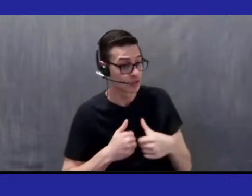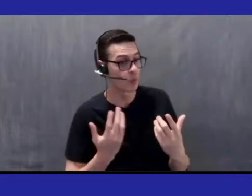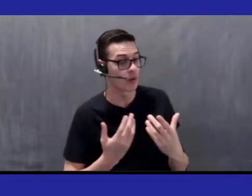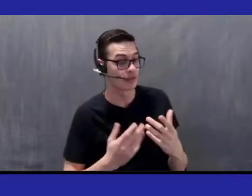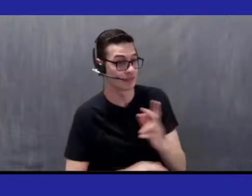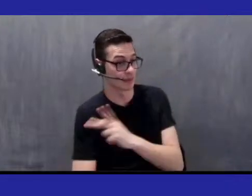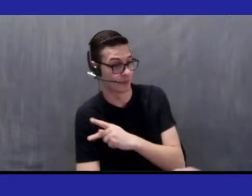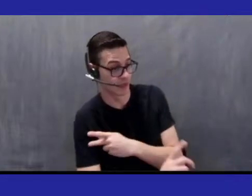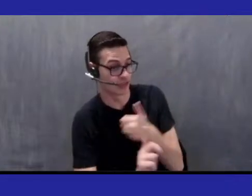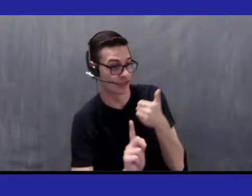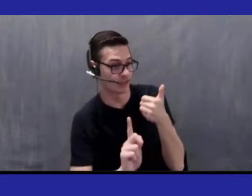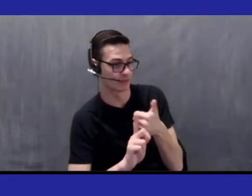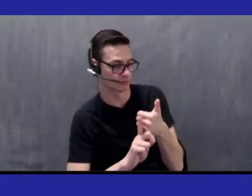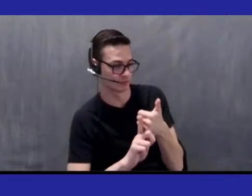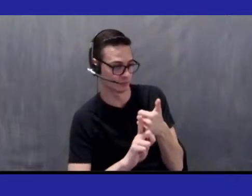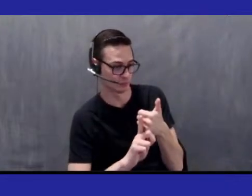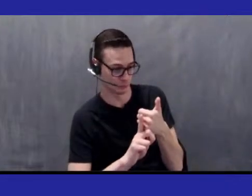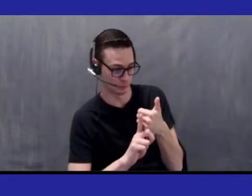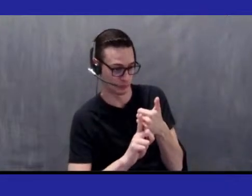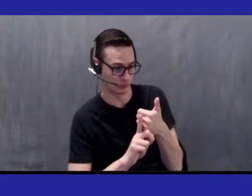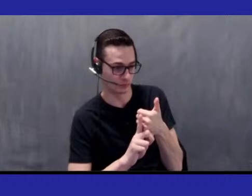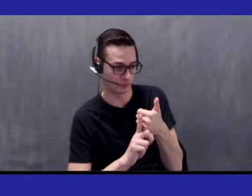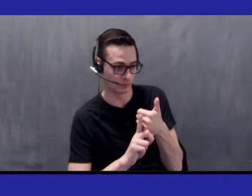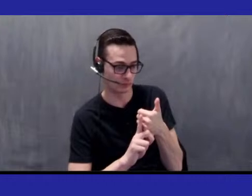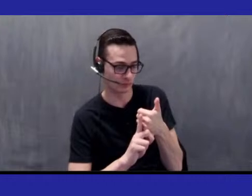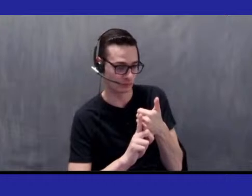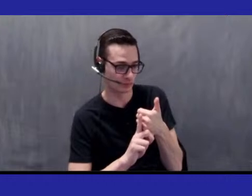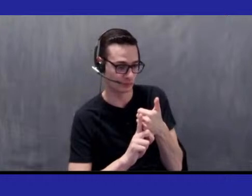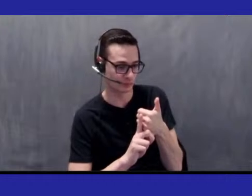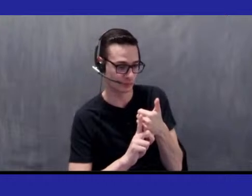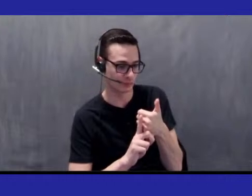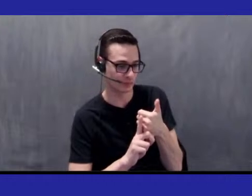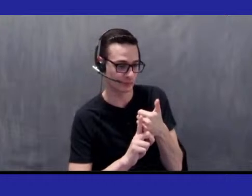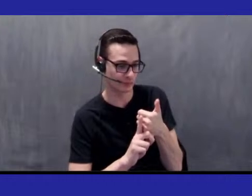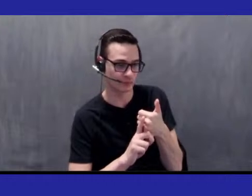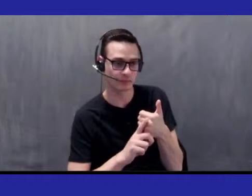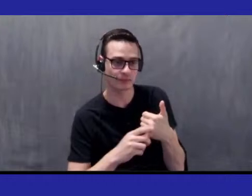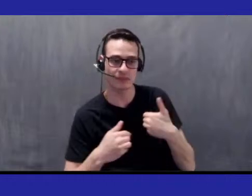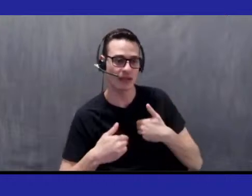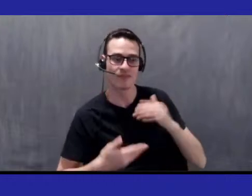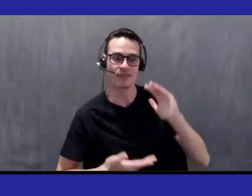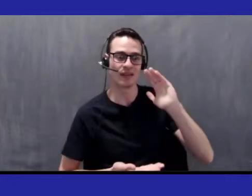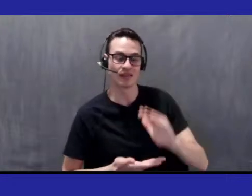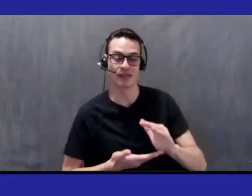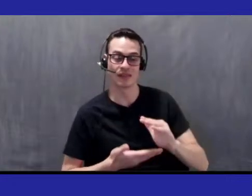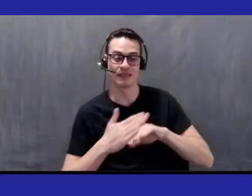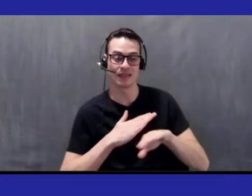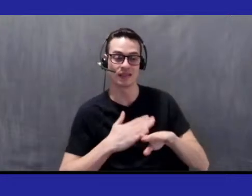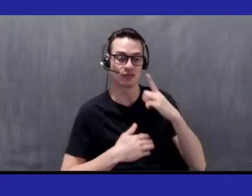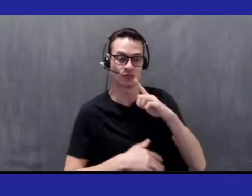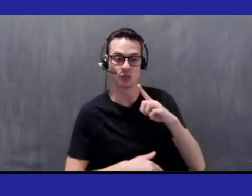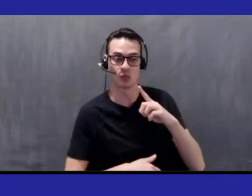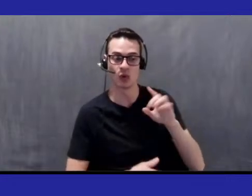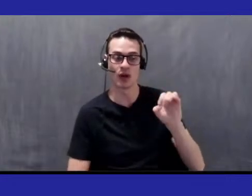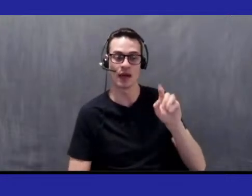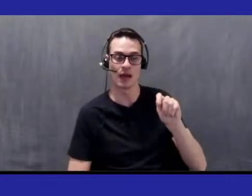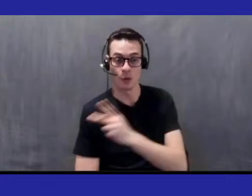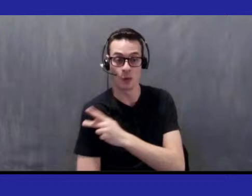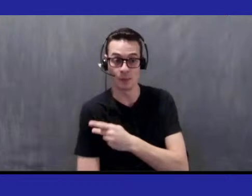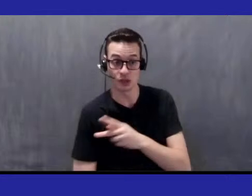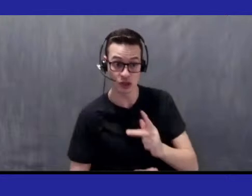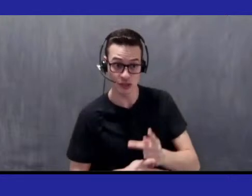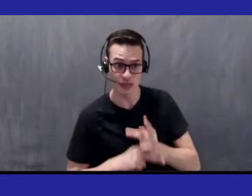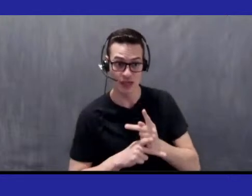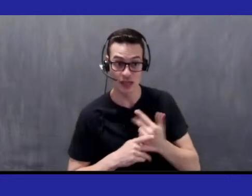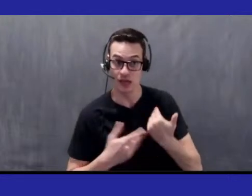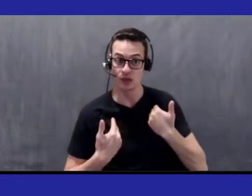of the hospital are often the patients with the least access to outpatient care. They're not getting the preventive medications